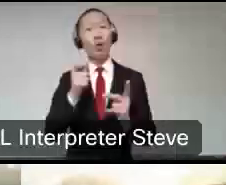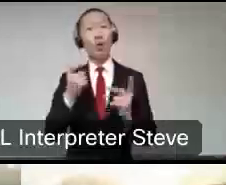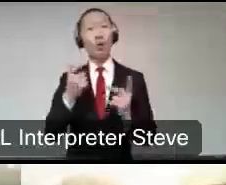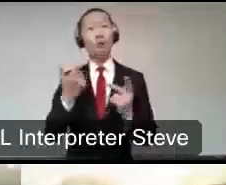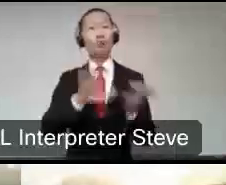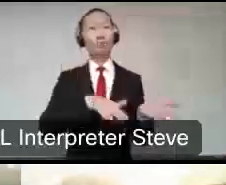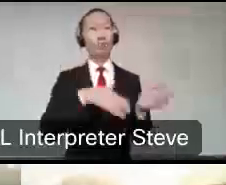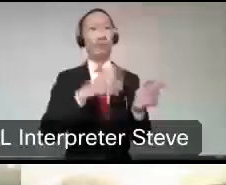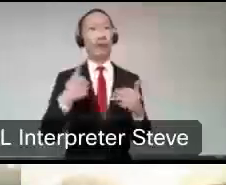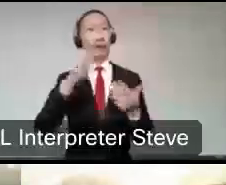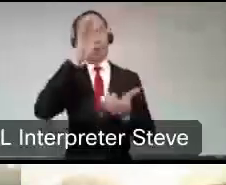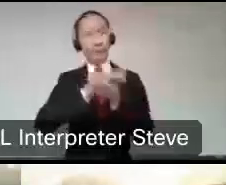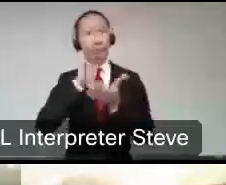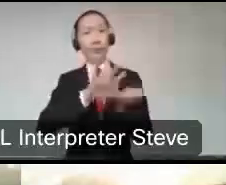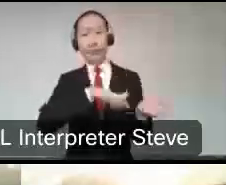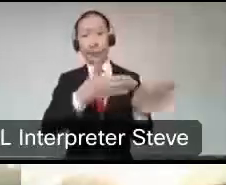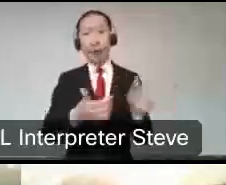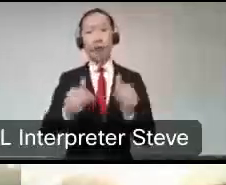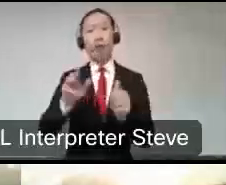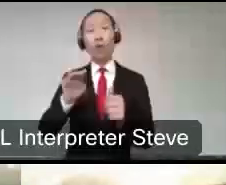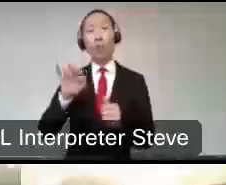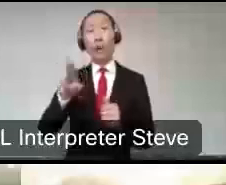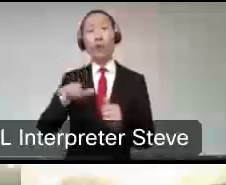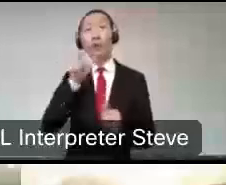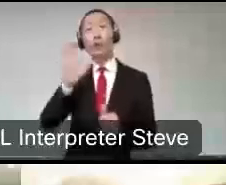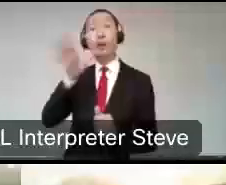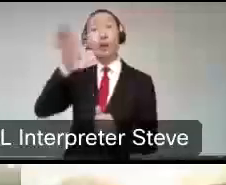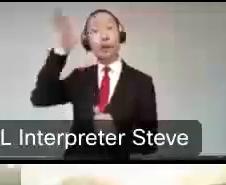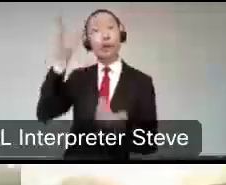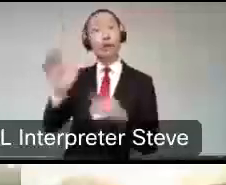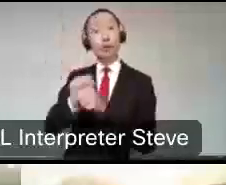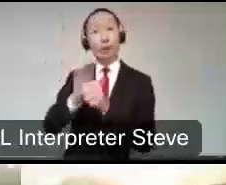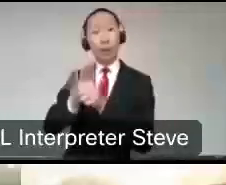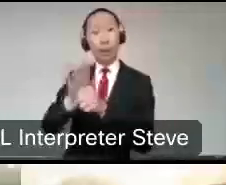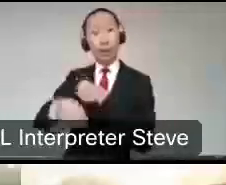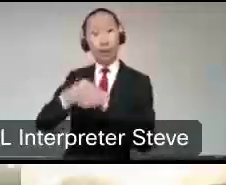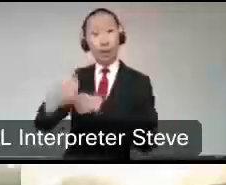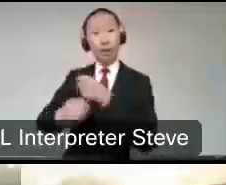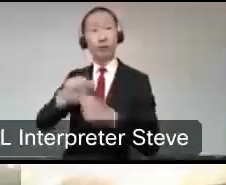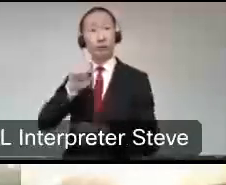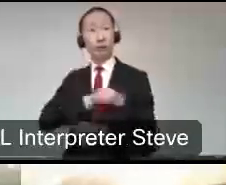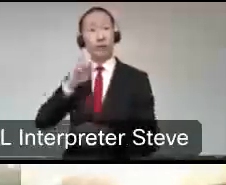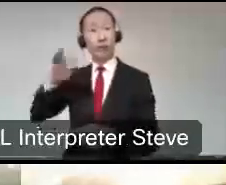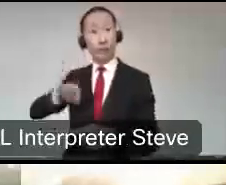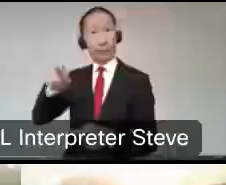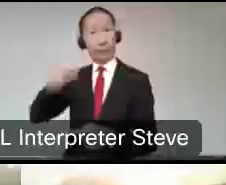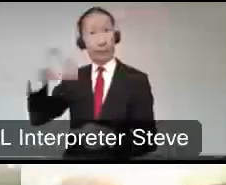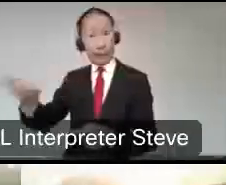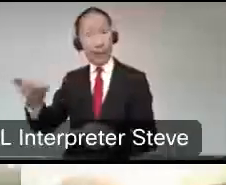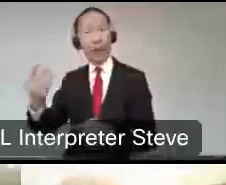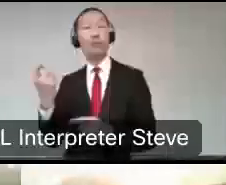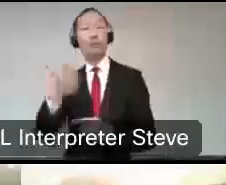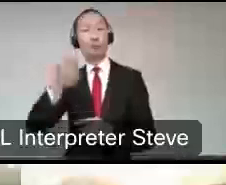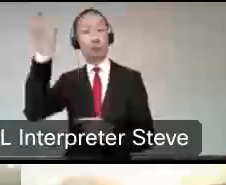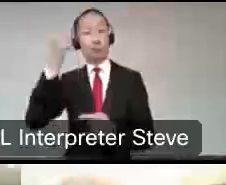by a spouse or a minor child who had a parent who worked enough in their lifetime to qualify for benefits. Additionally, we have